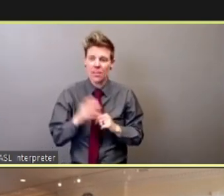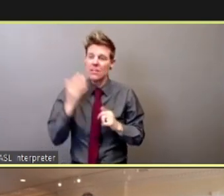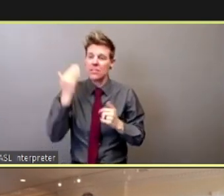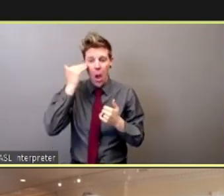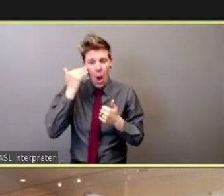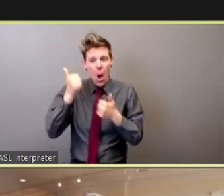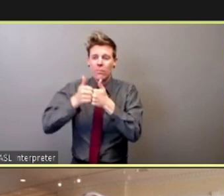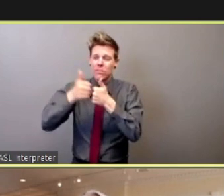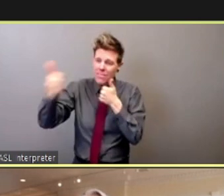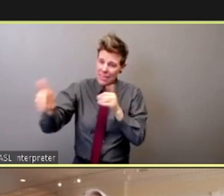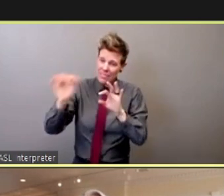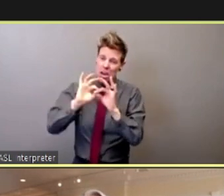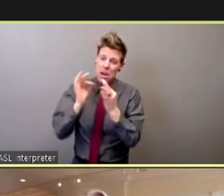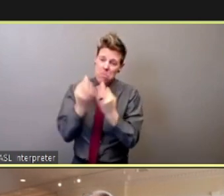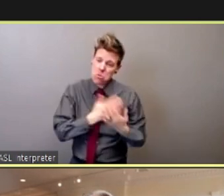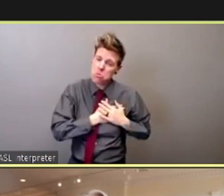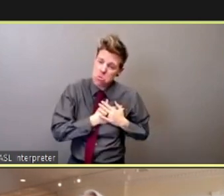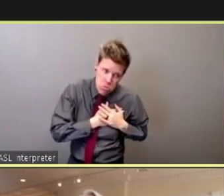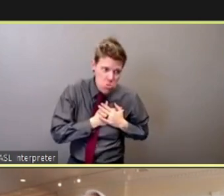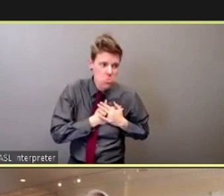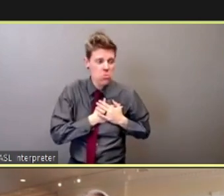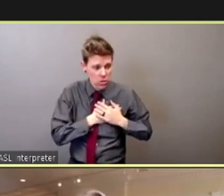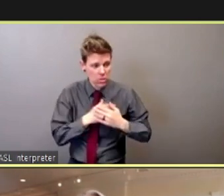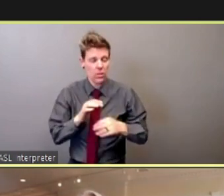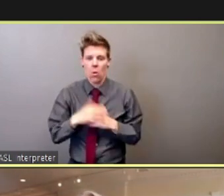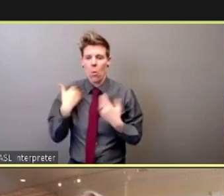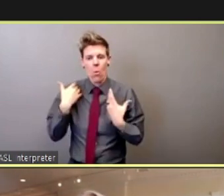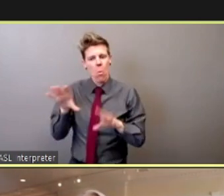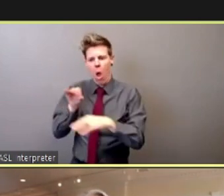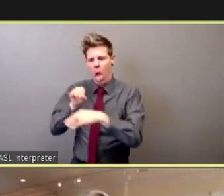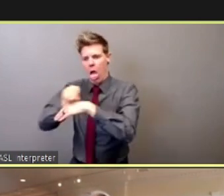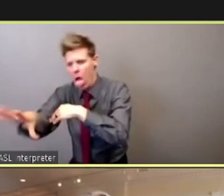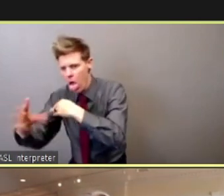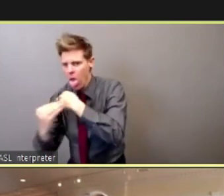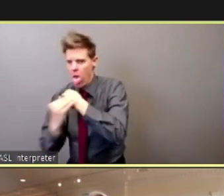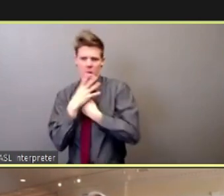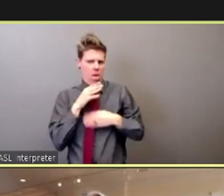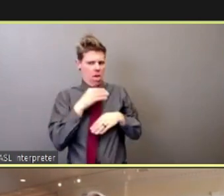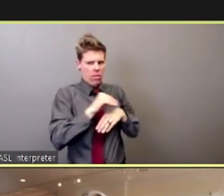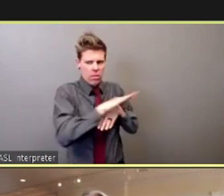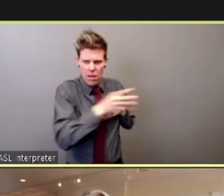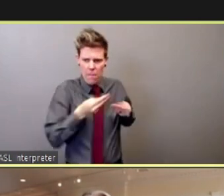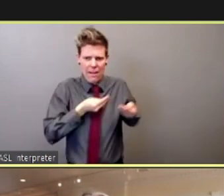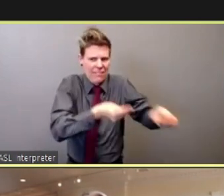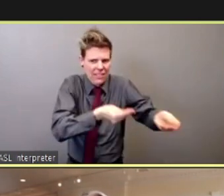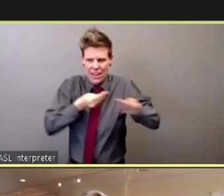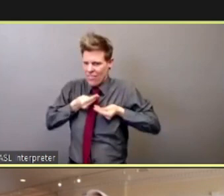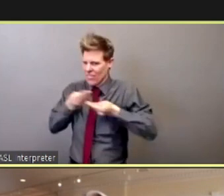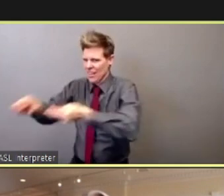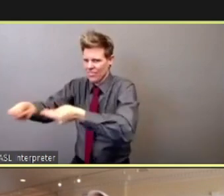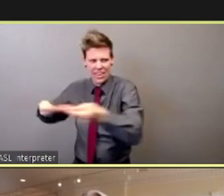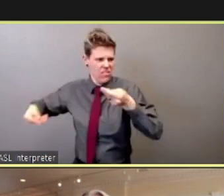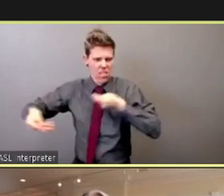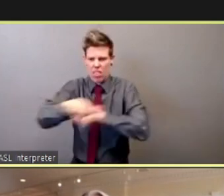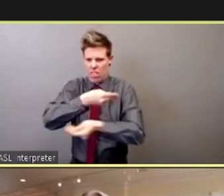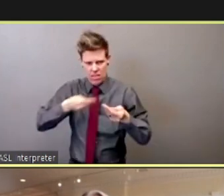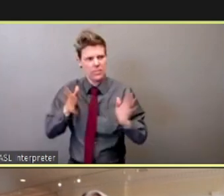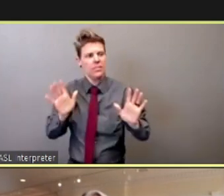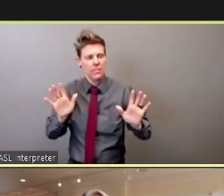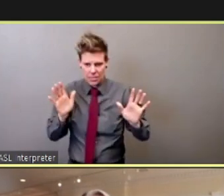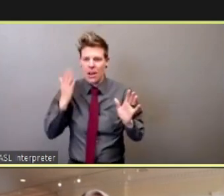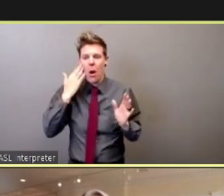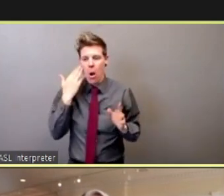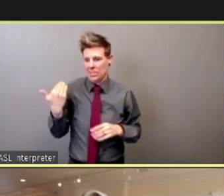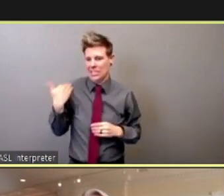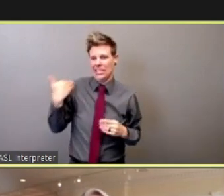don't mix families, changing the way in which we celebrated and recognized holidays. All of that means that